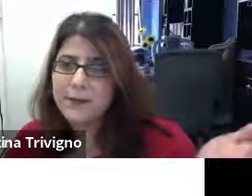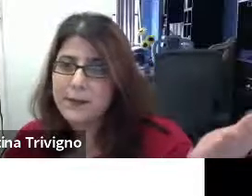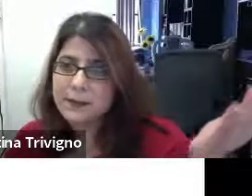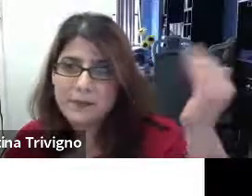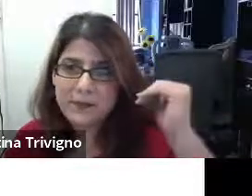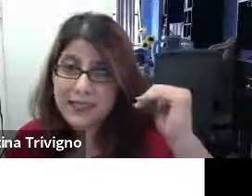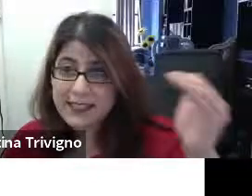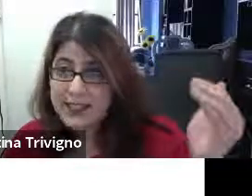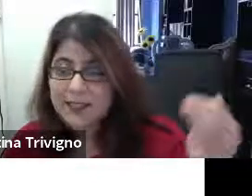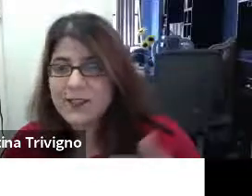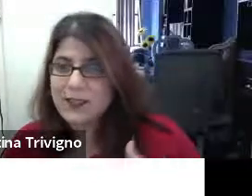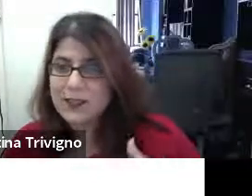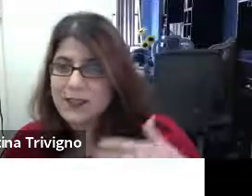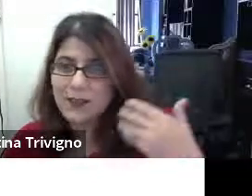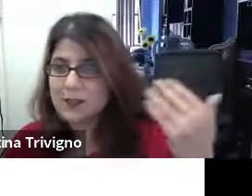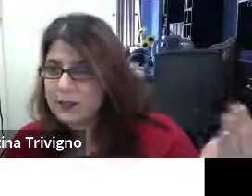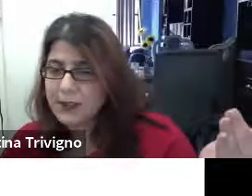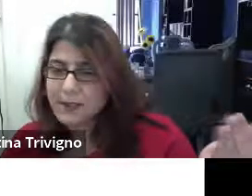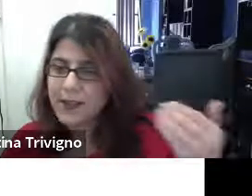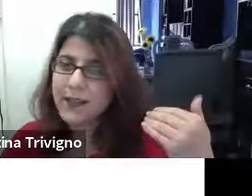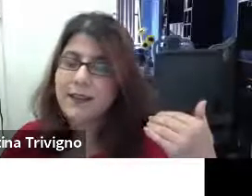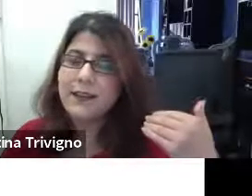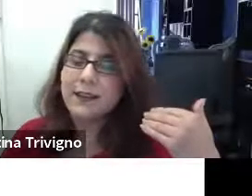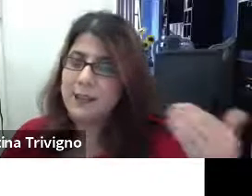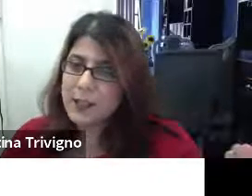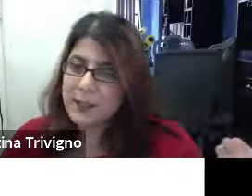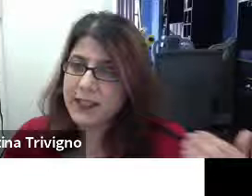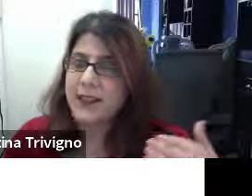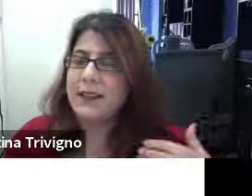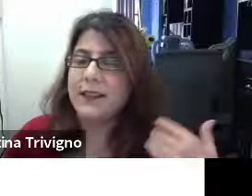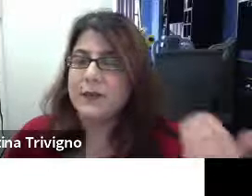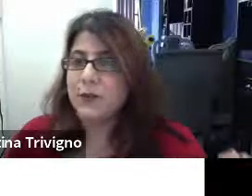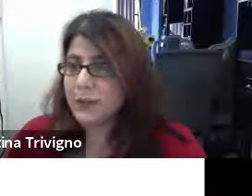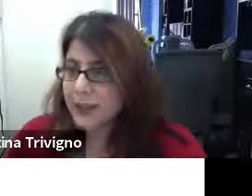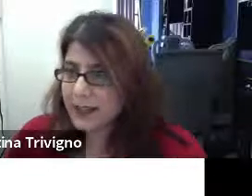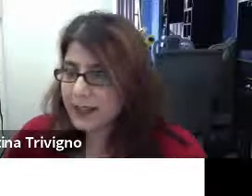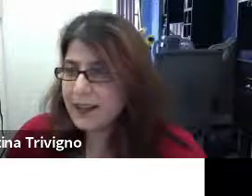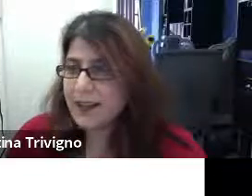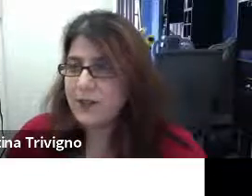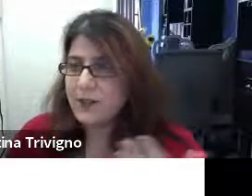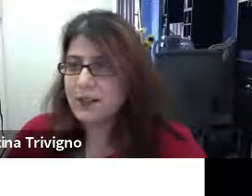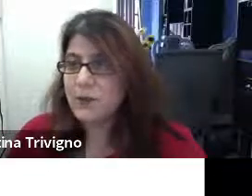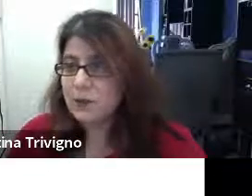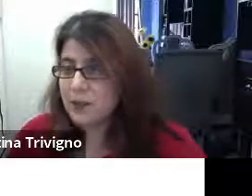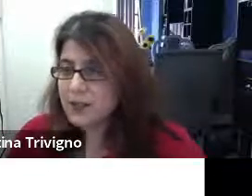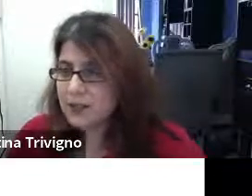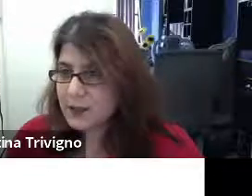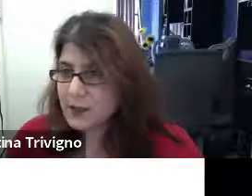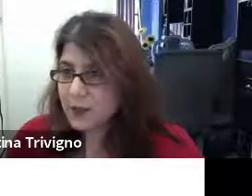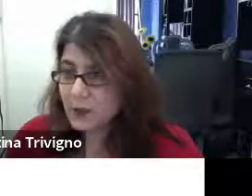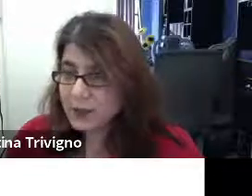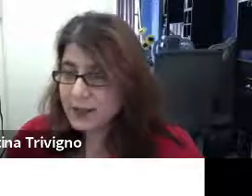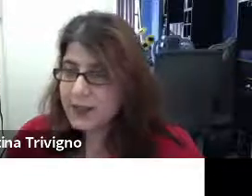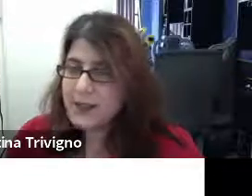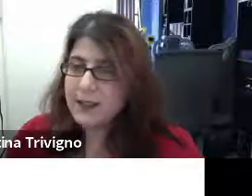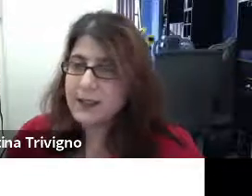of success. So you can do level A, level AA, and level AAA as you get more and more accessible with